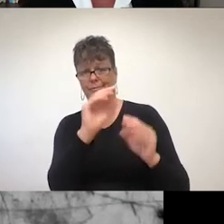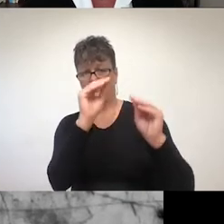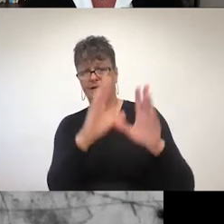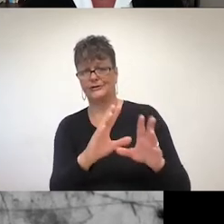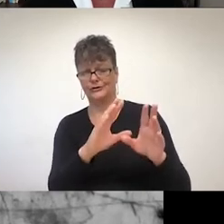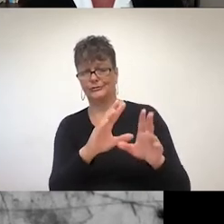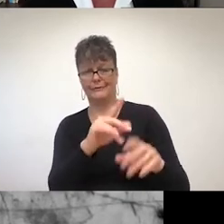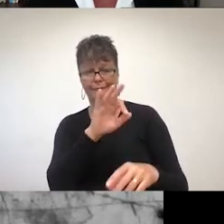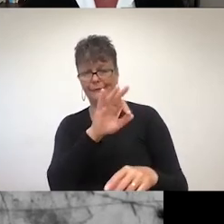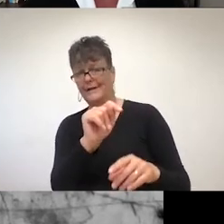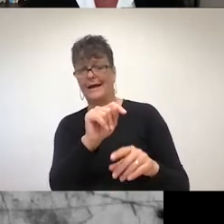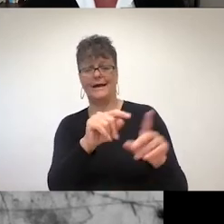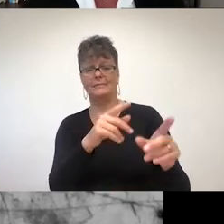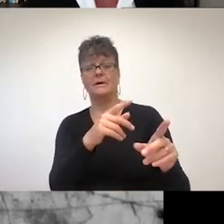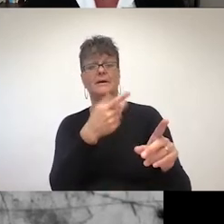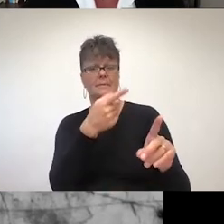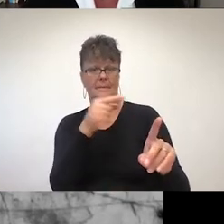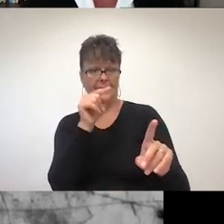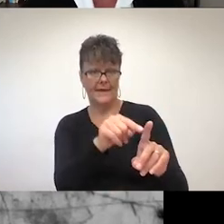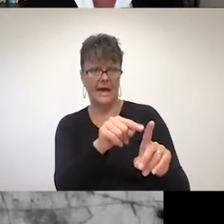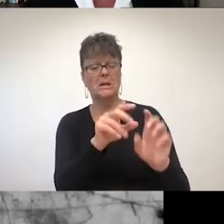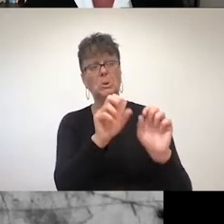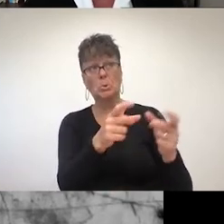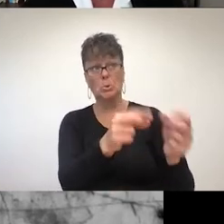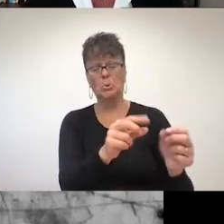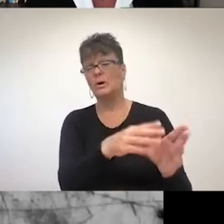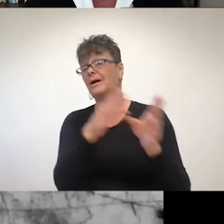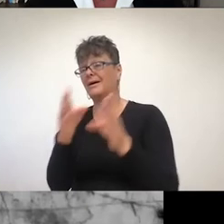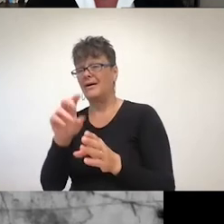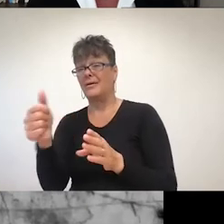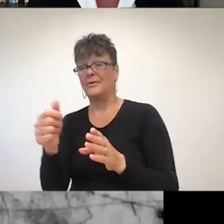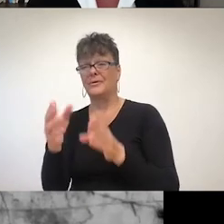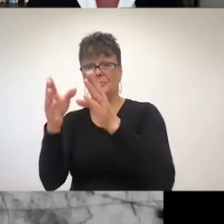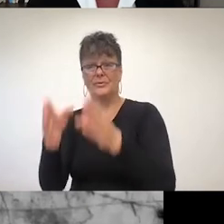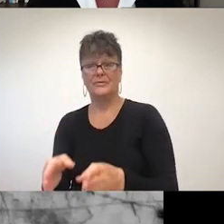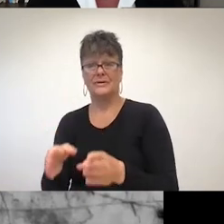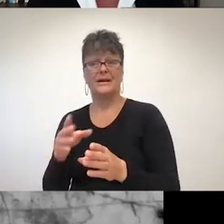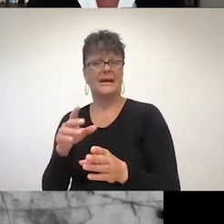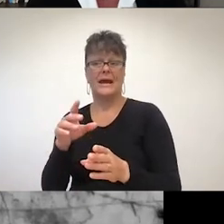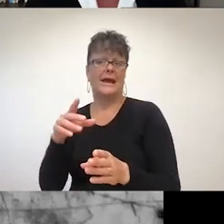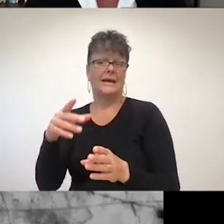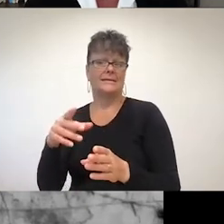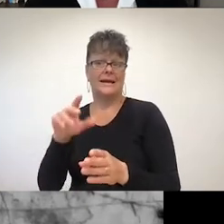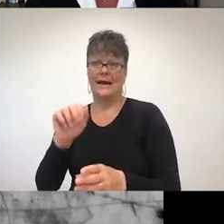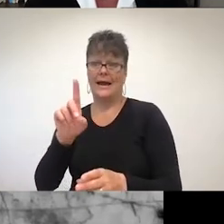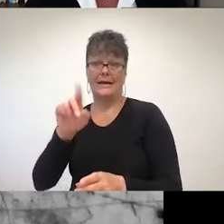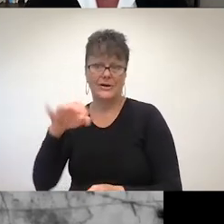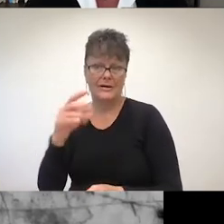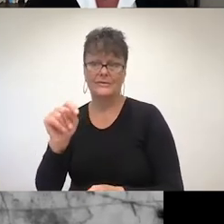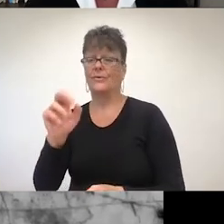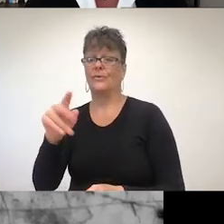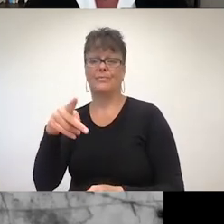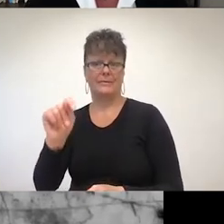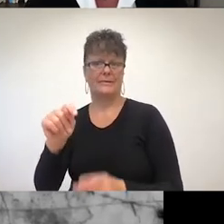know, as well. So good reminder, thank you. I'm trying to work that in and I overlooked it this time.